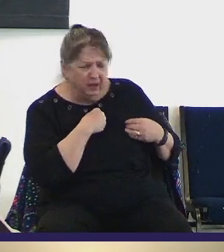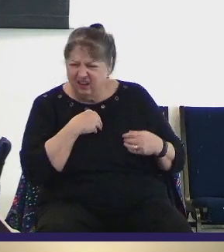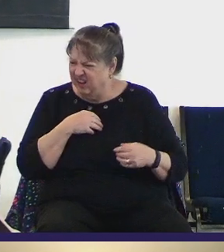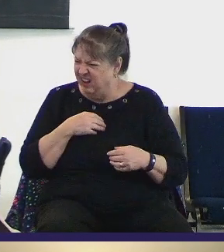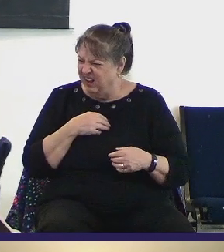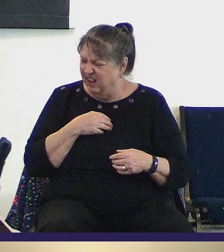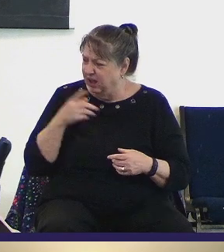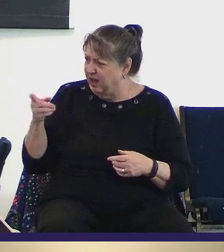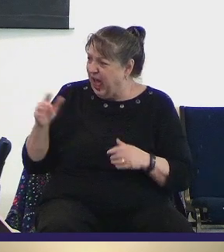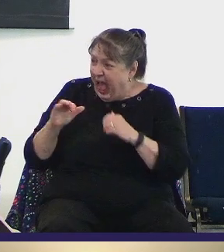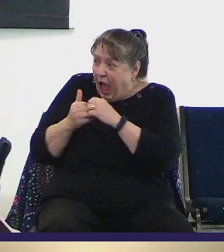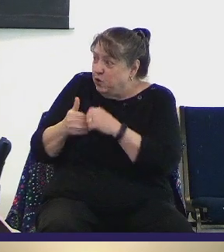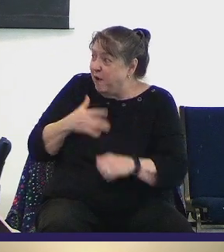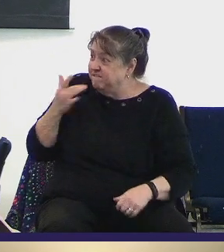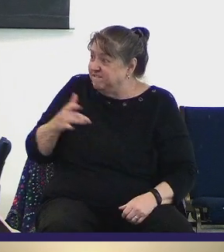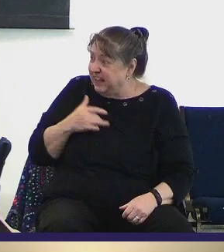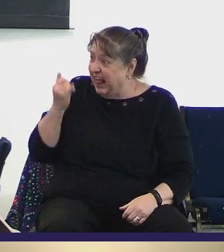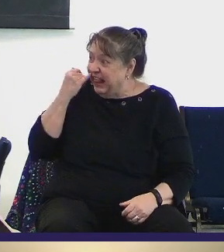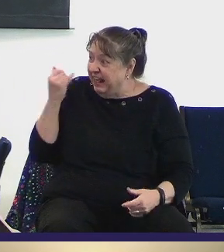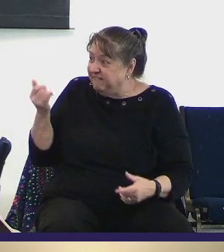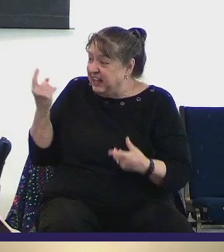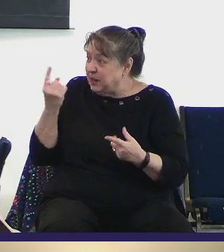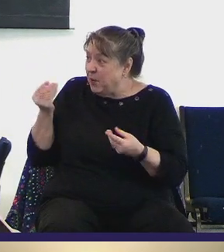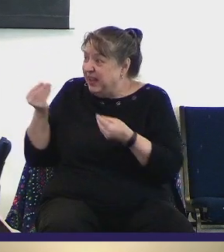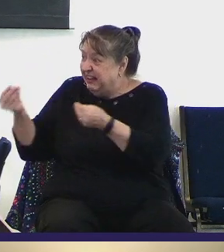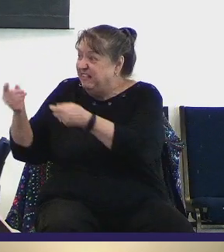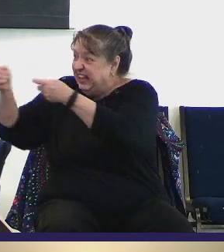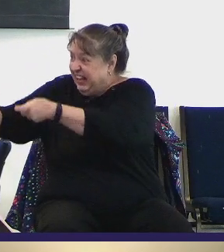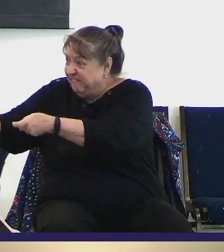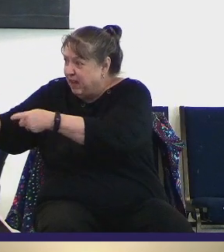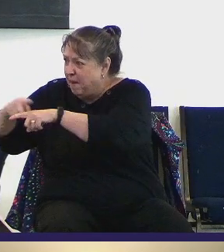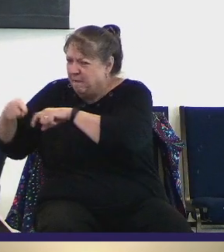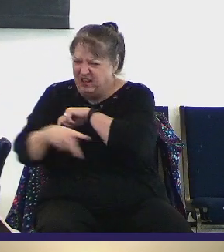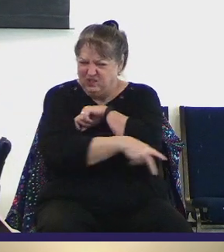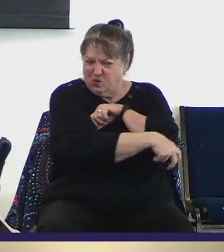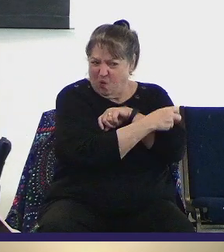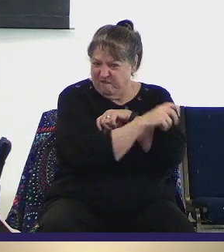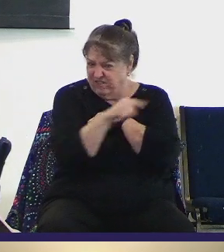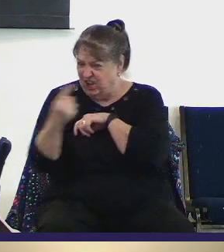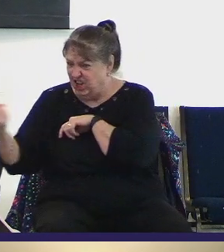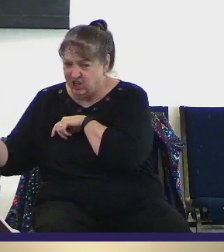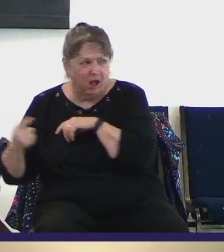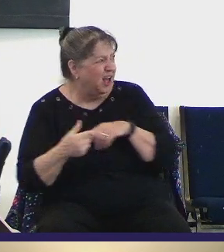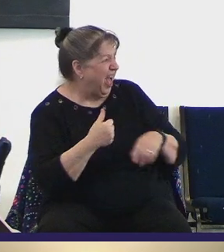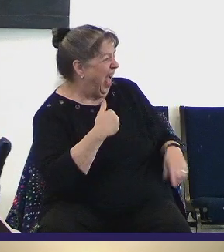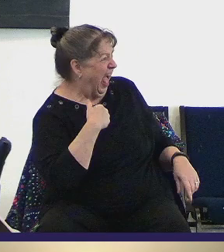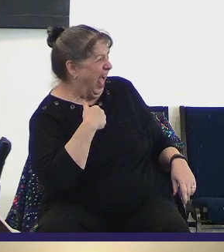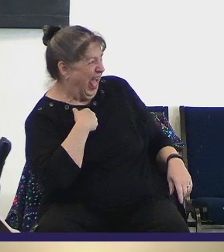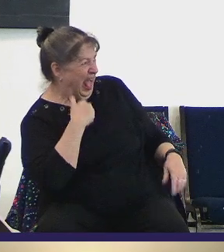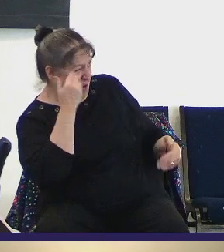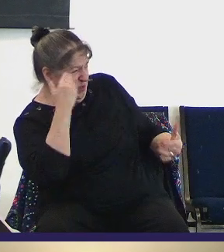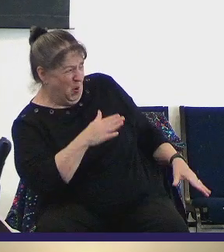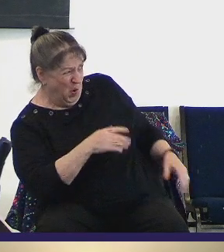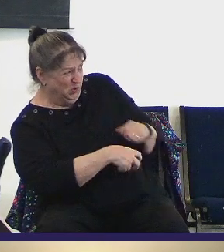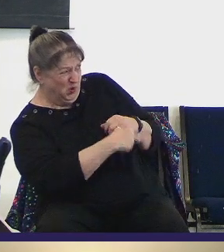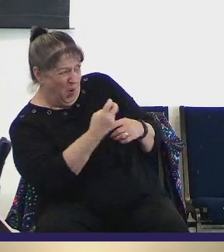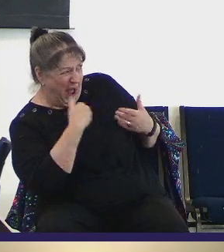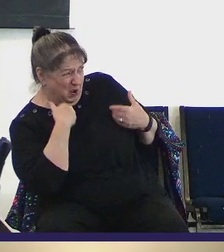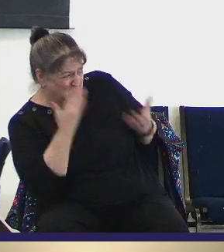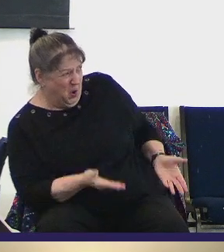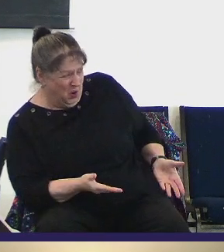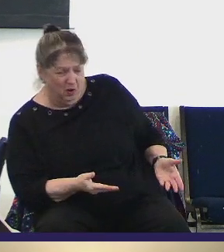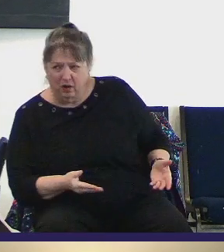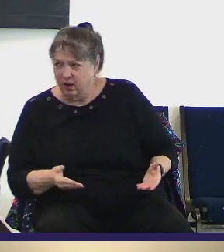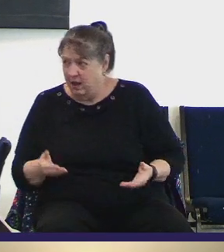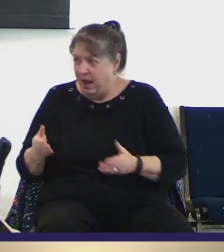how would you feel if you received a stolen gift? Are they letting me know it's stolen, or are they just giving it to me? And you